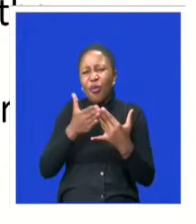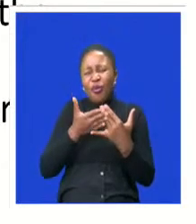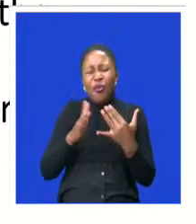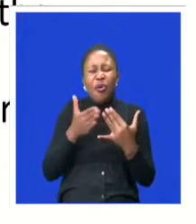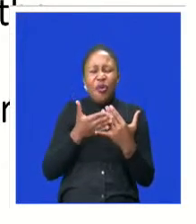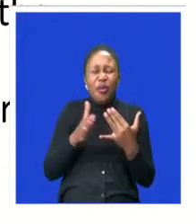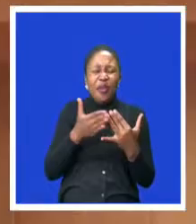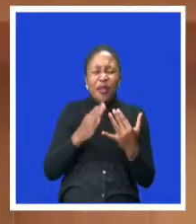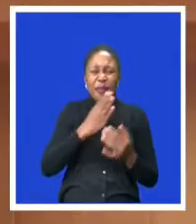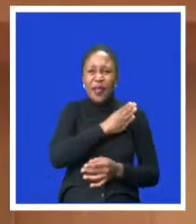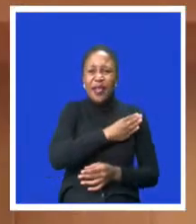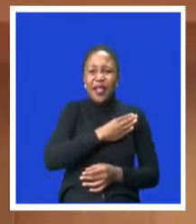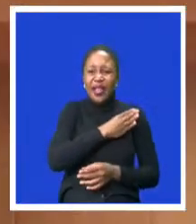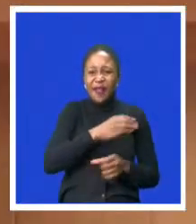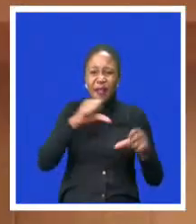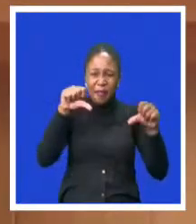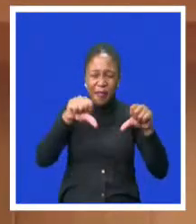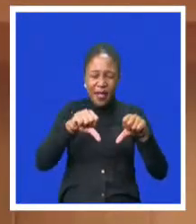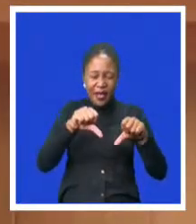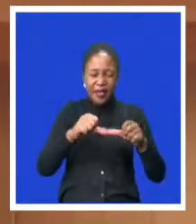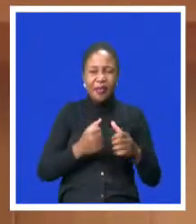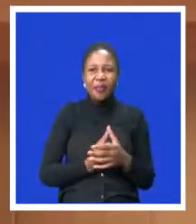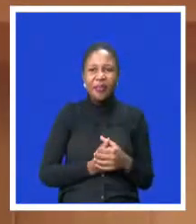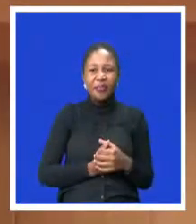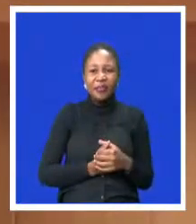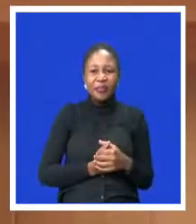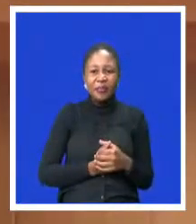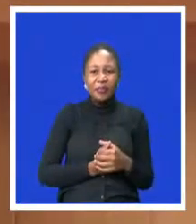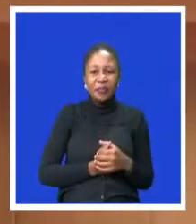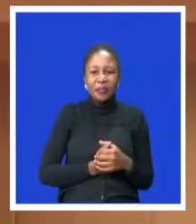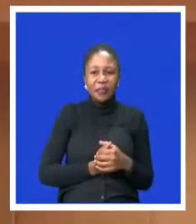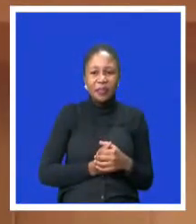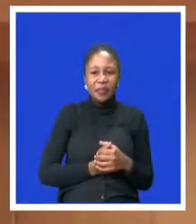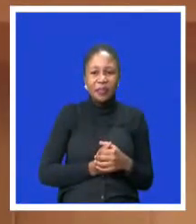Dear Lena, now that we have